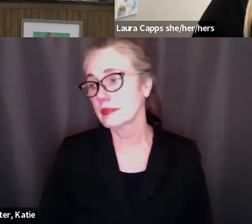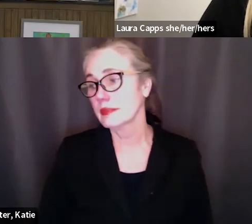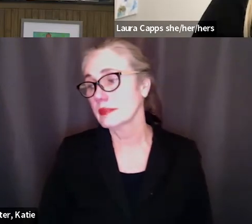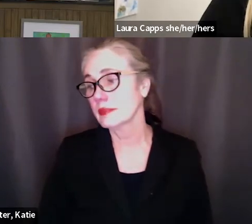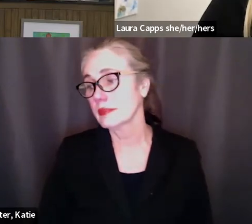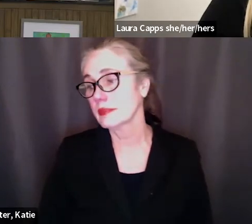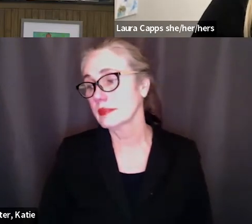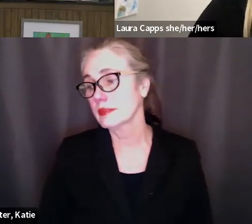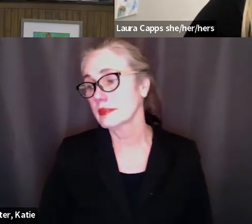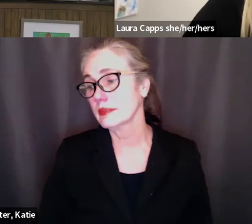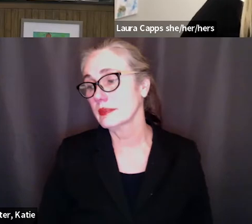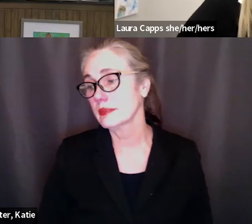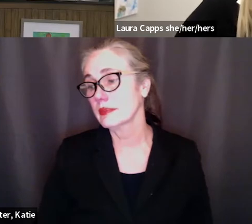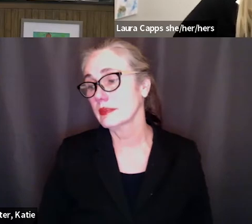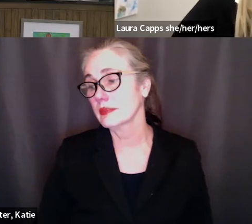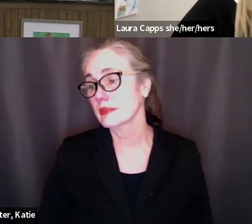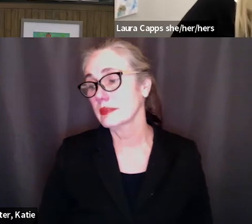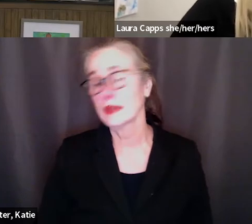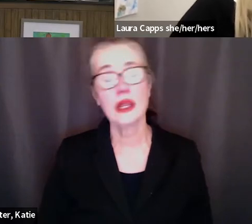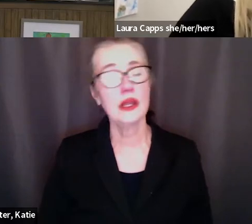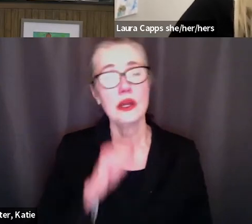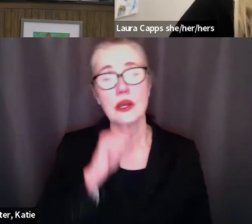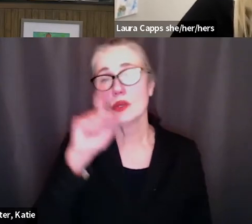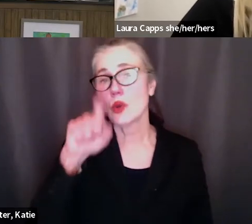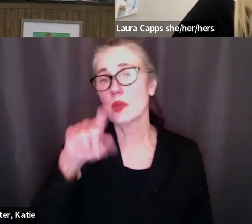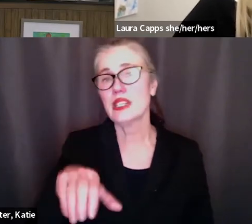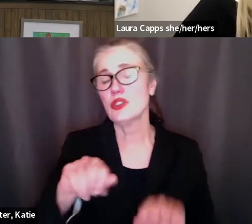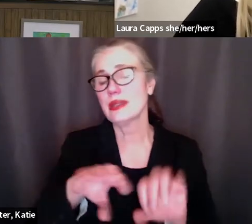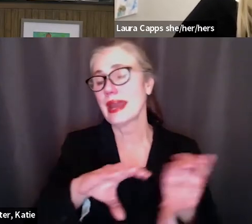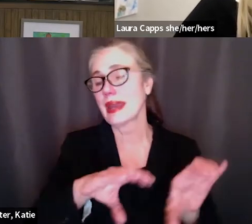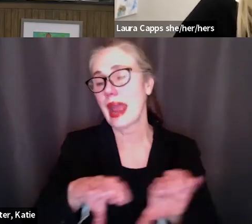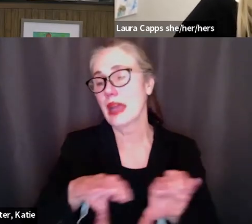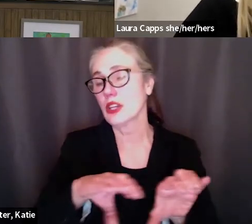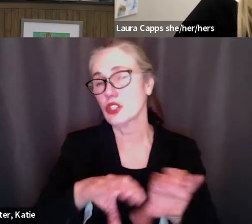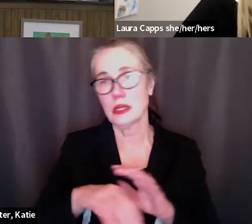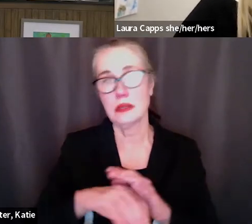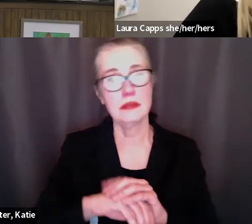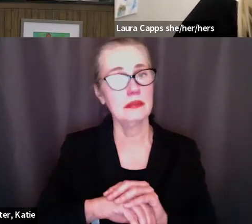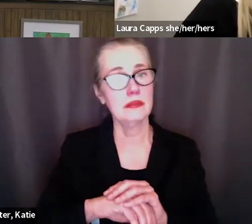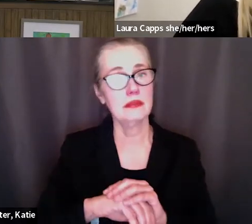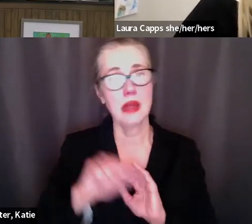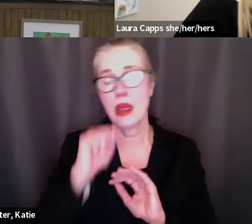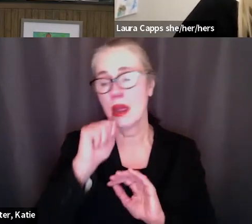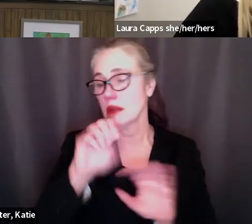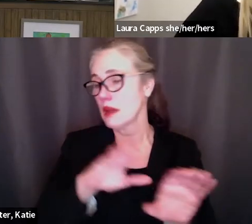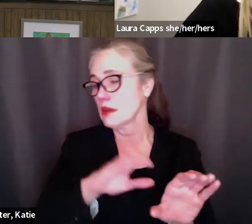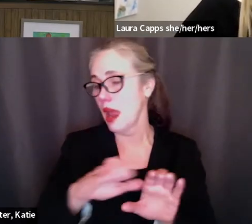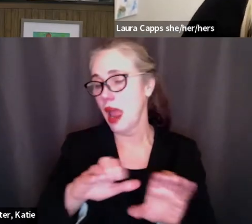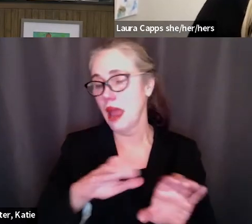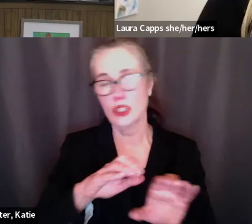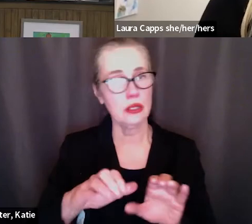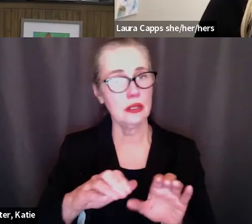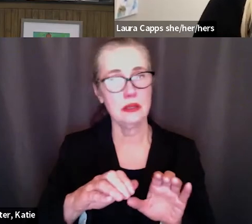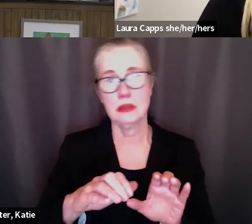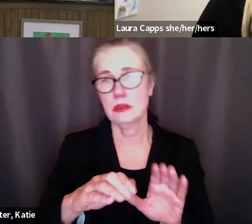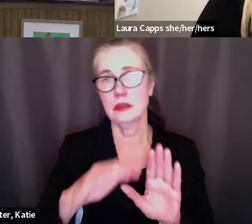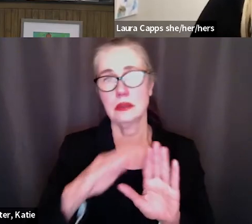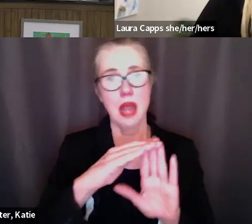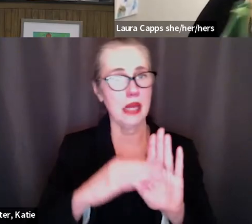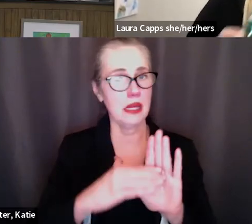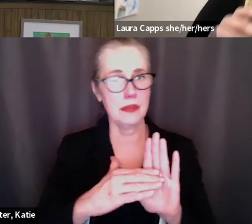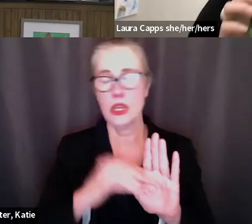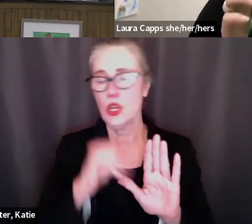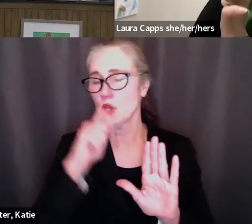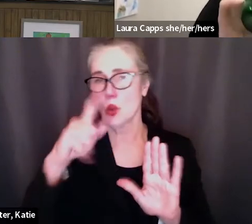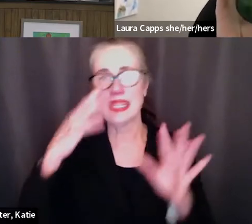to take action tonight we don't we won't be making a motion because it's not an action item um but it's my